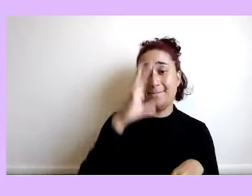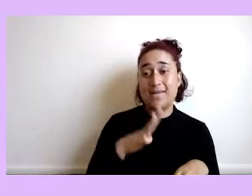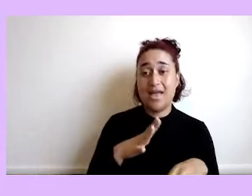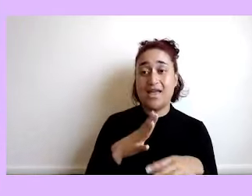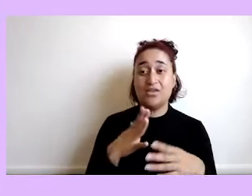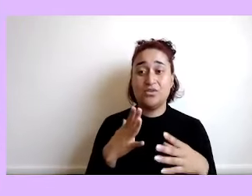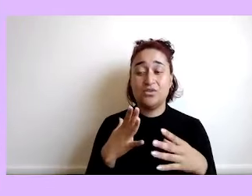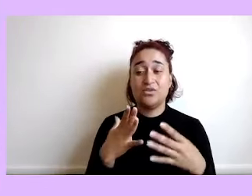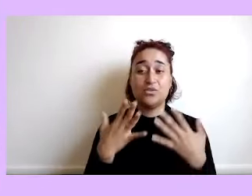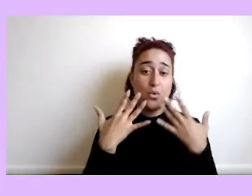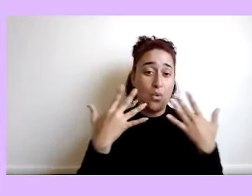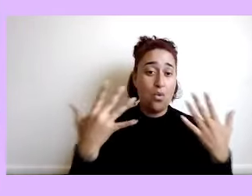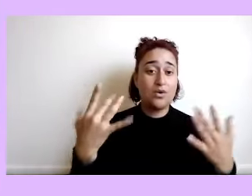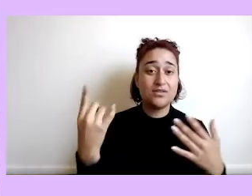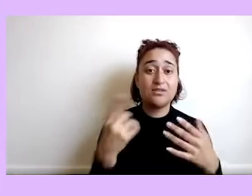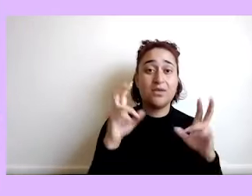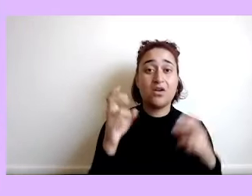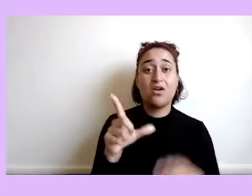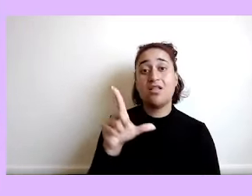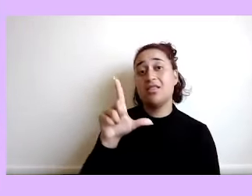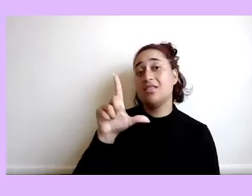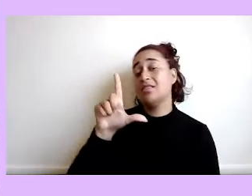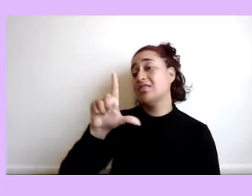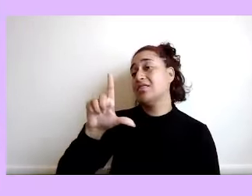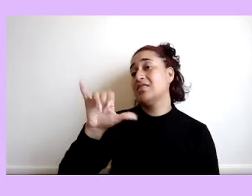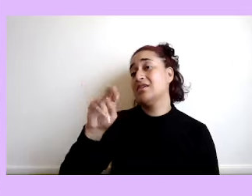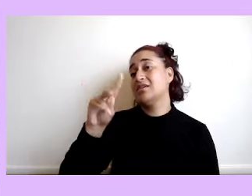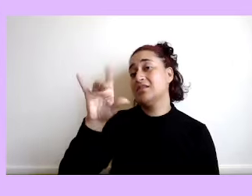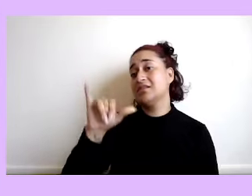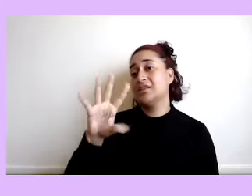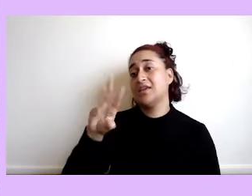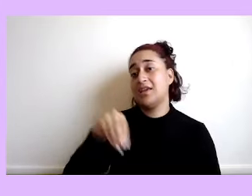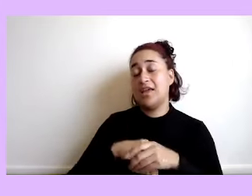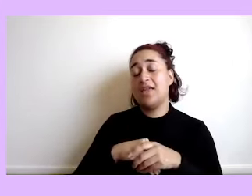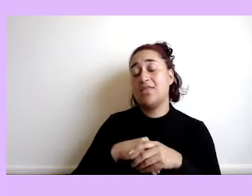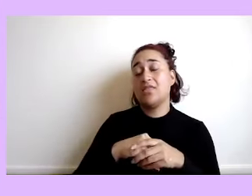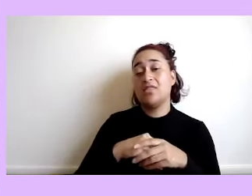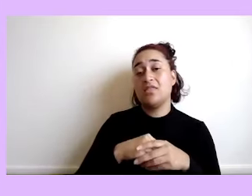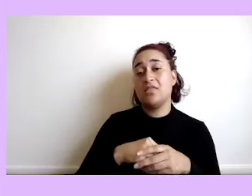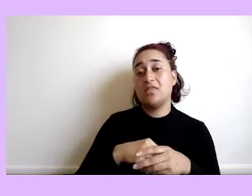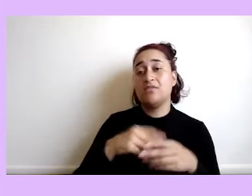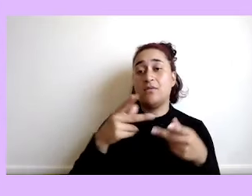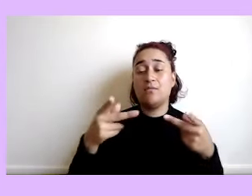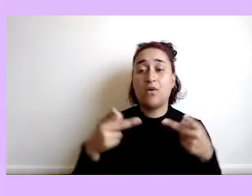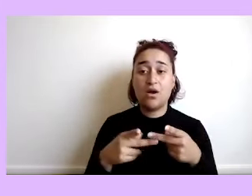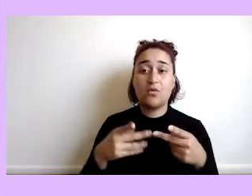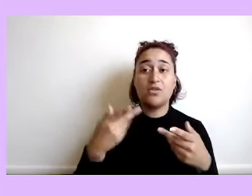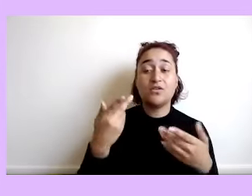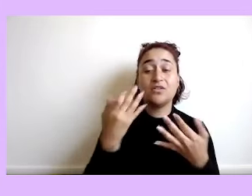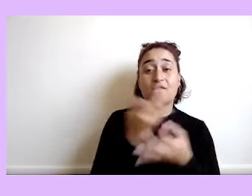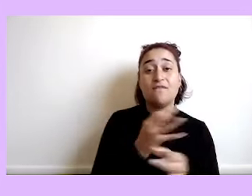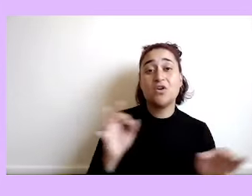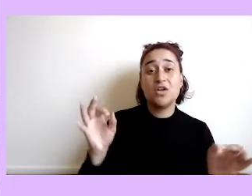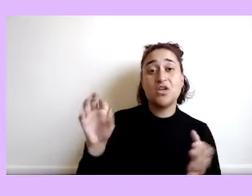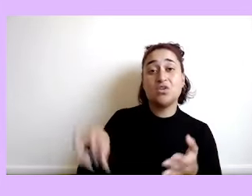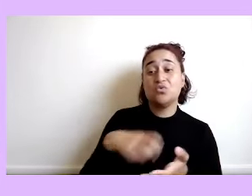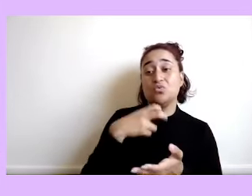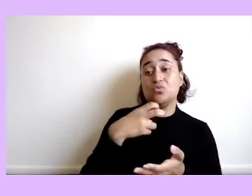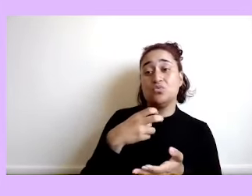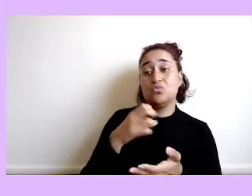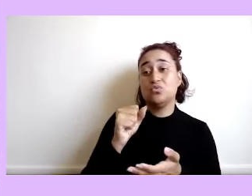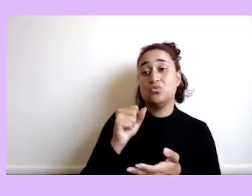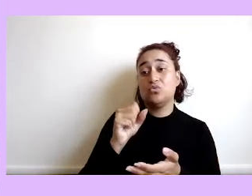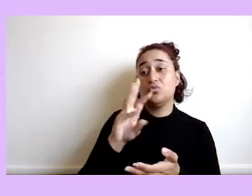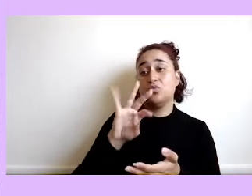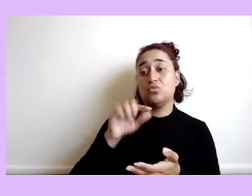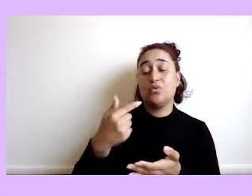There's even something called Lindy in the Park, where on Sundays there's free swing dancing lessons, and people come from all over the Bay Area to just dance